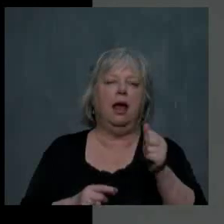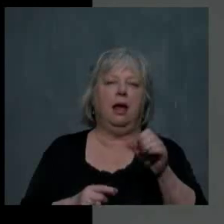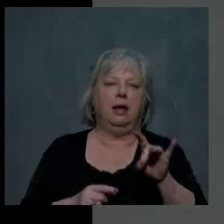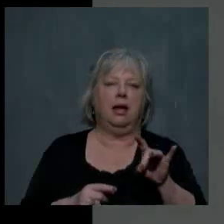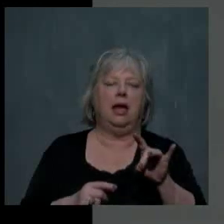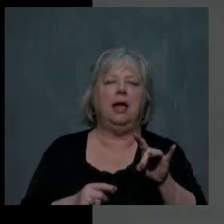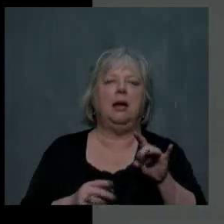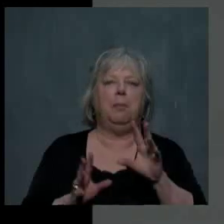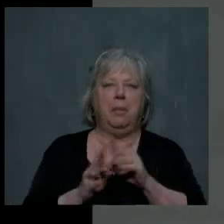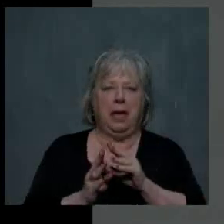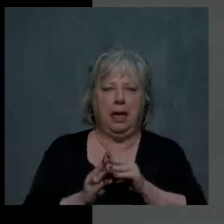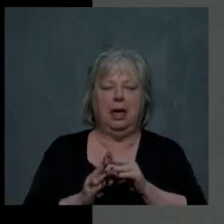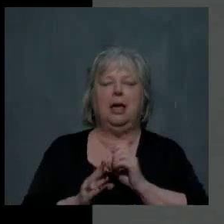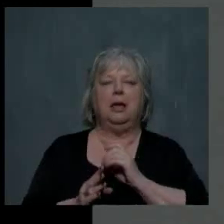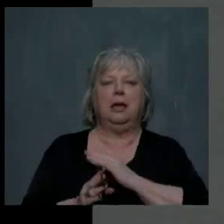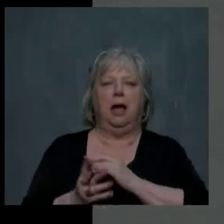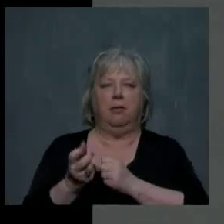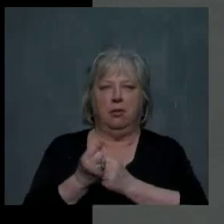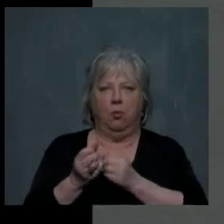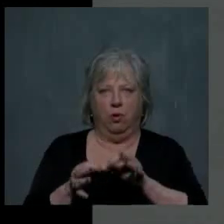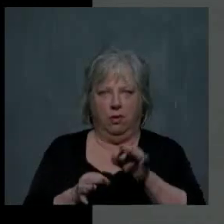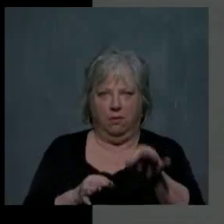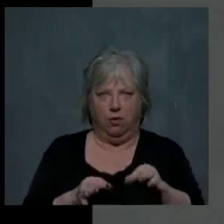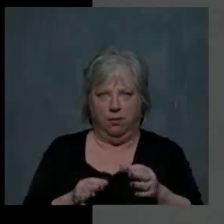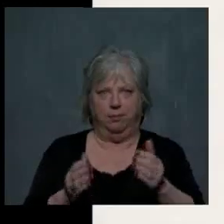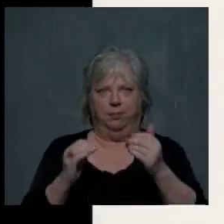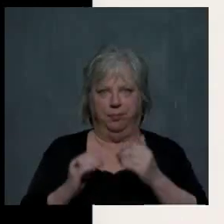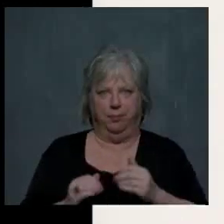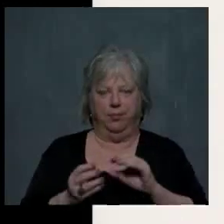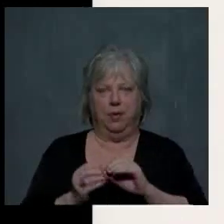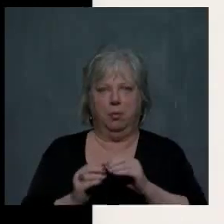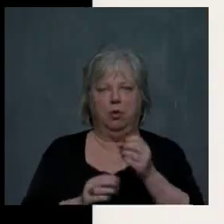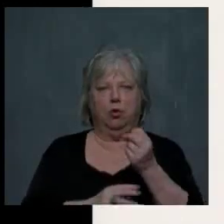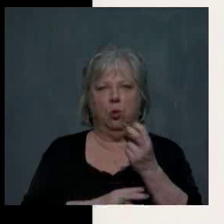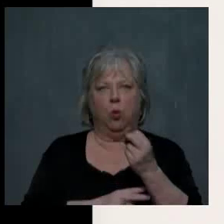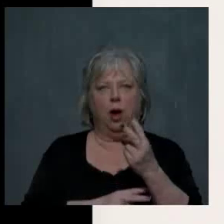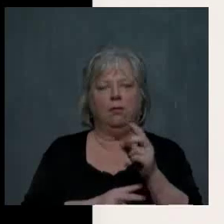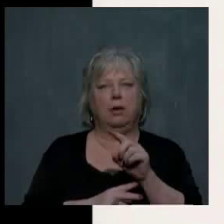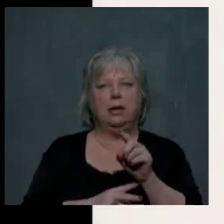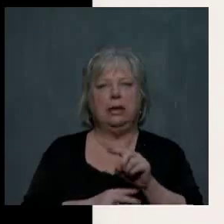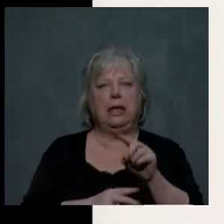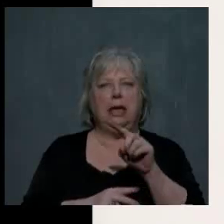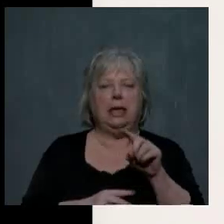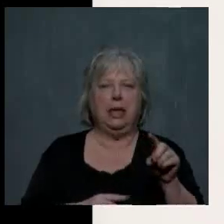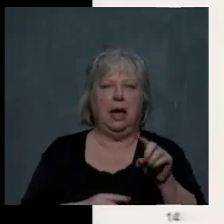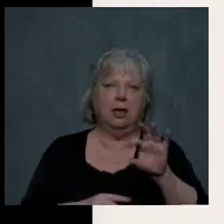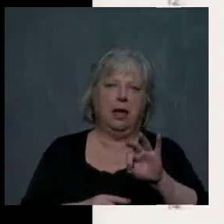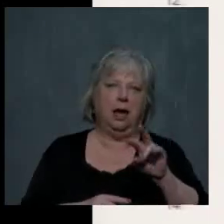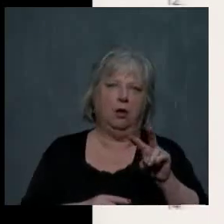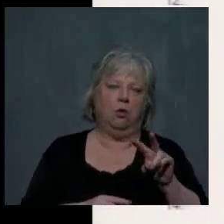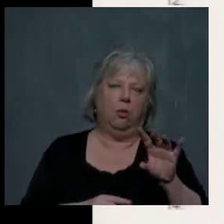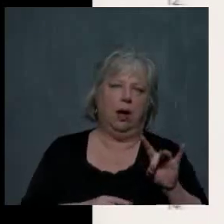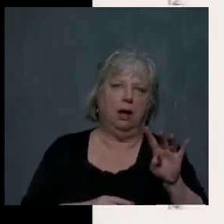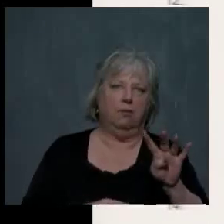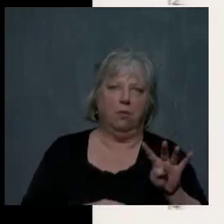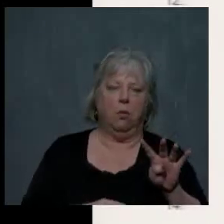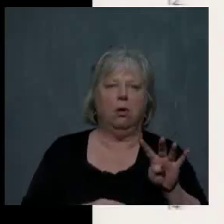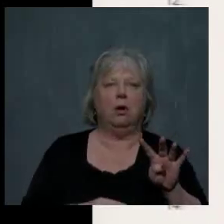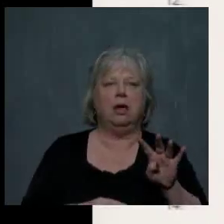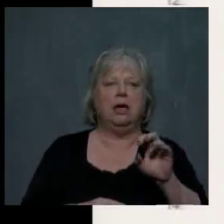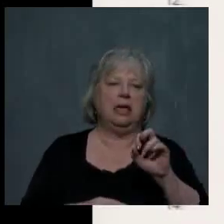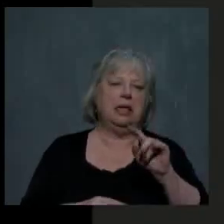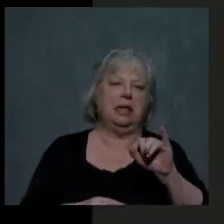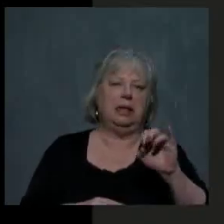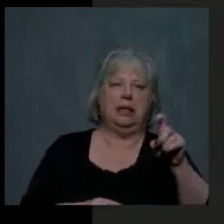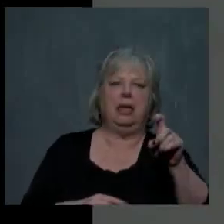hearing. Staff is supportive of the deferral request. Item number 12, file number Z-9284, Sticks